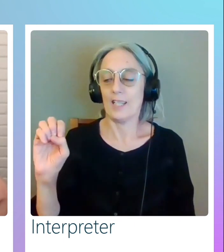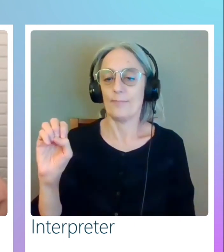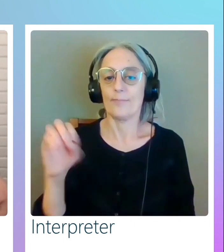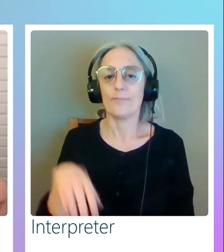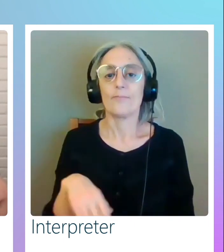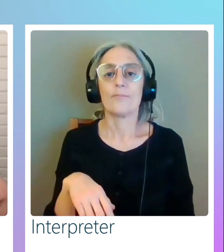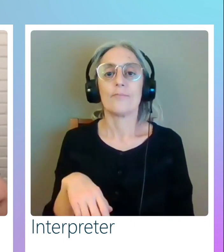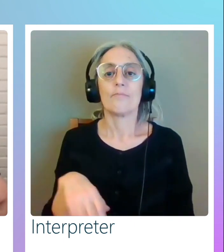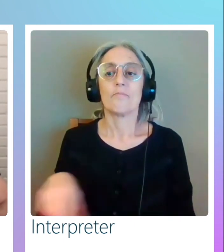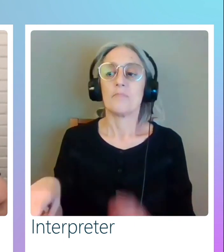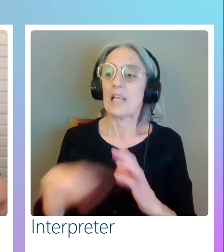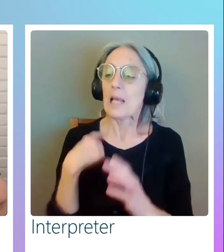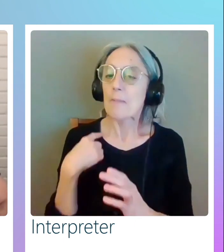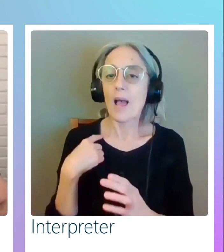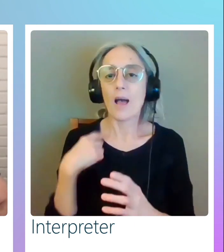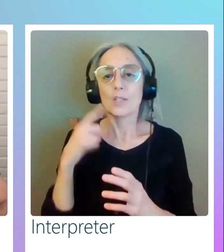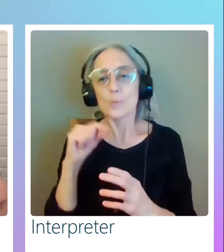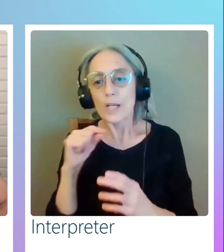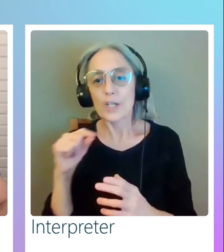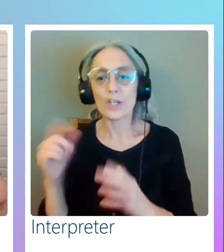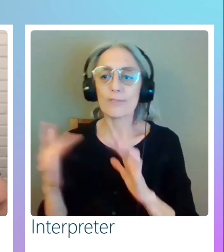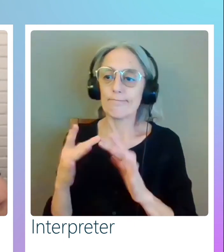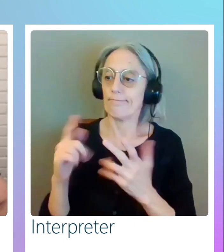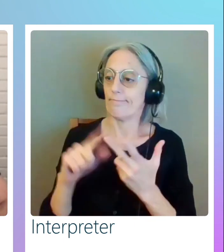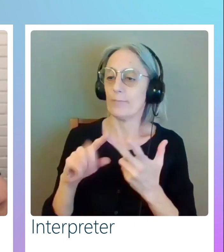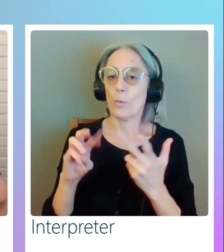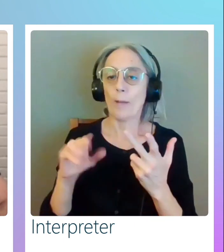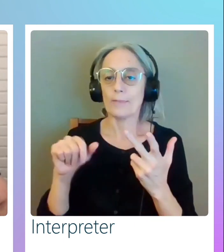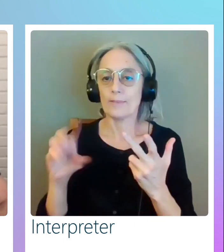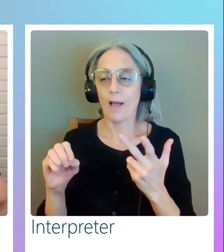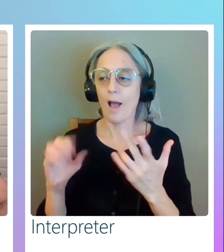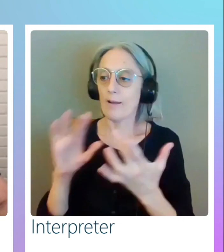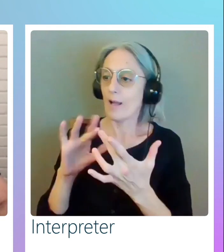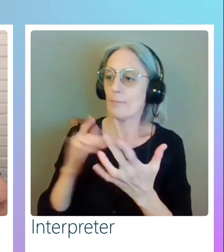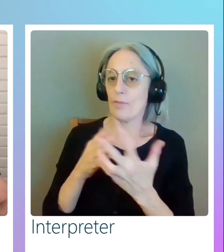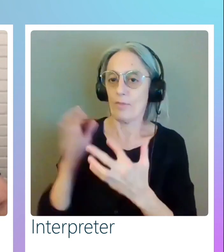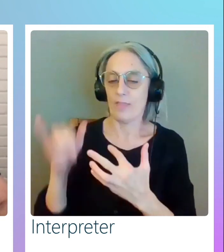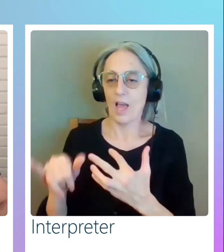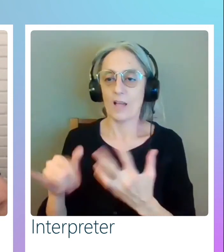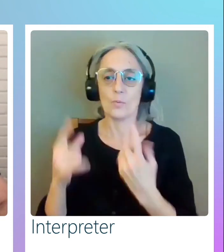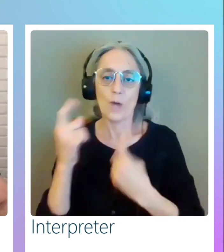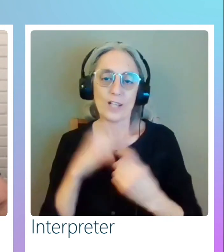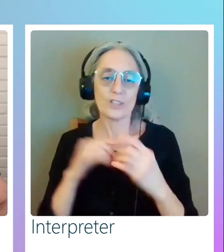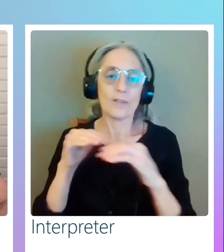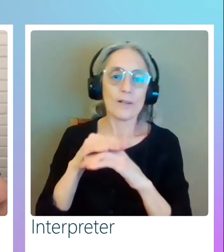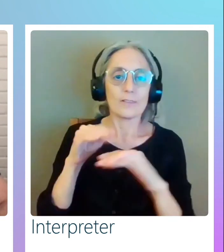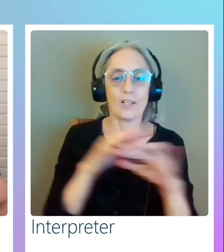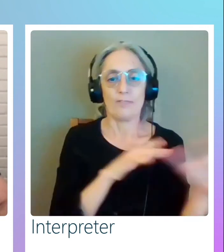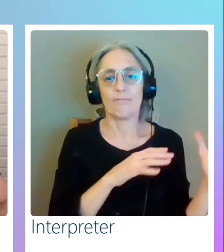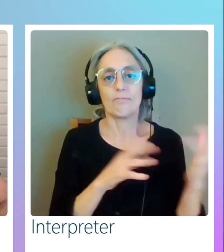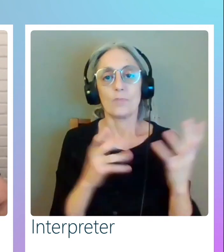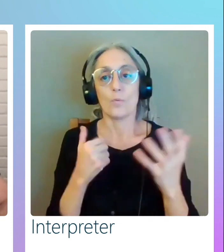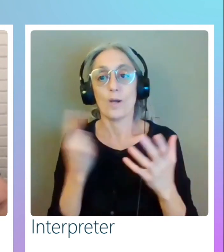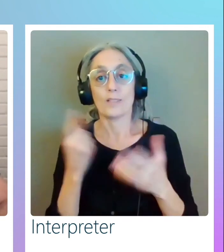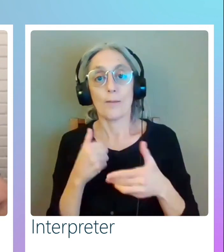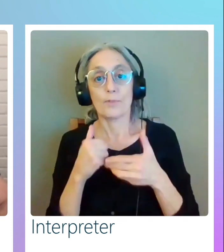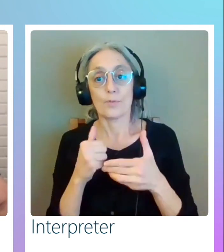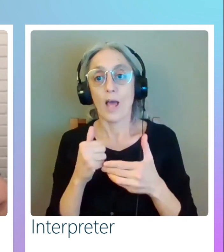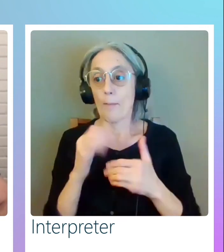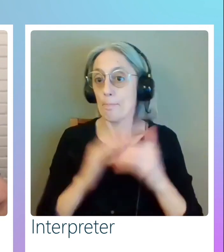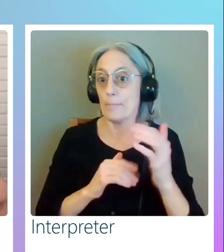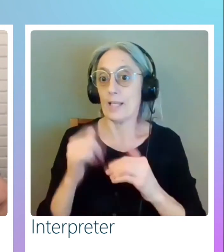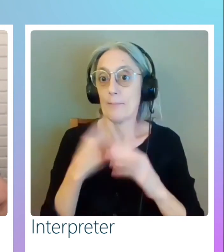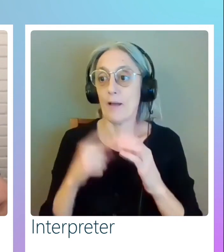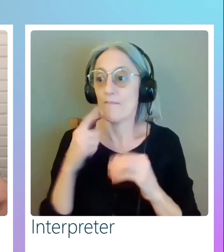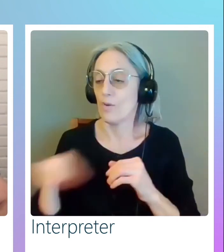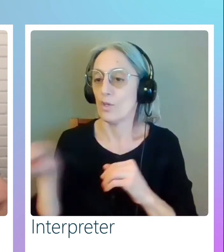email. Feel free to go to my website and reach out for any questions, consultations. If you want someone to help build some emails for you, or if you want someone to